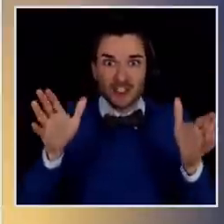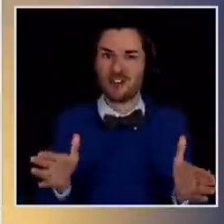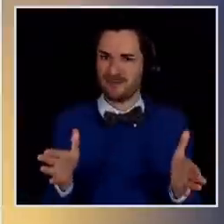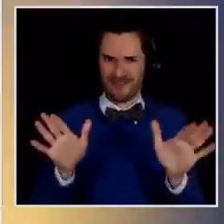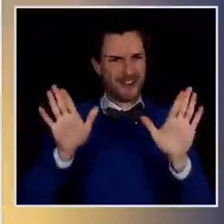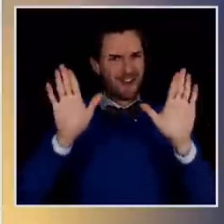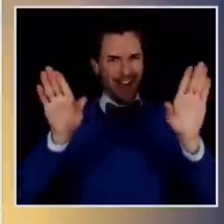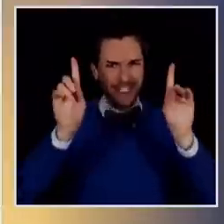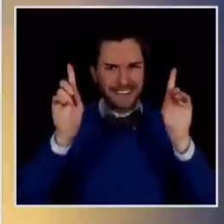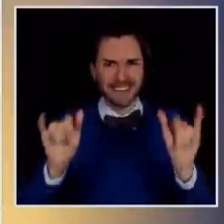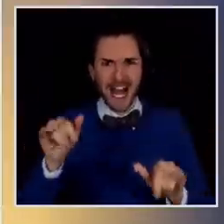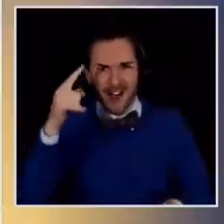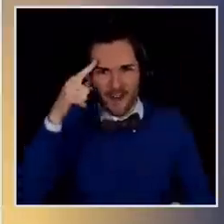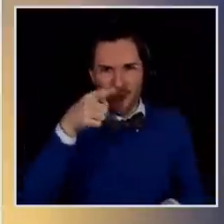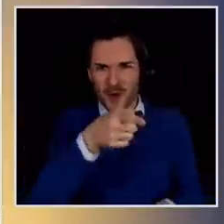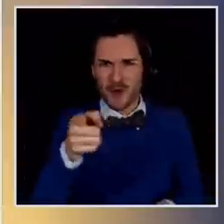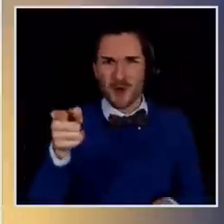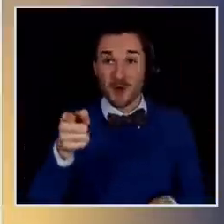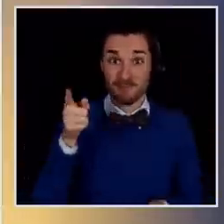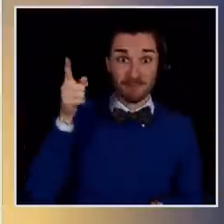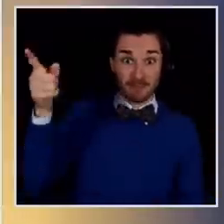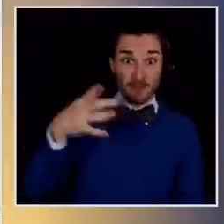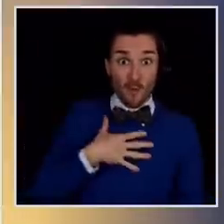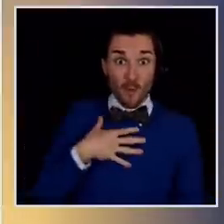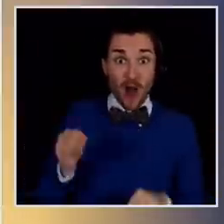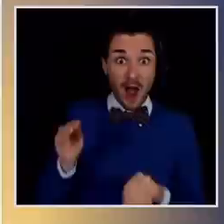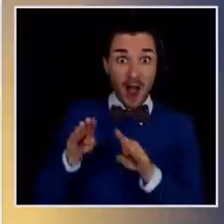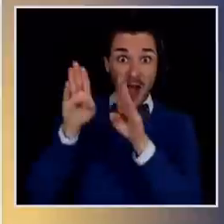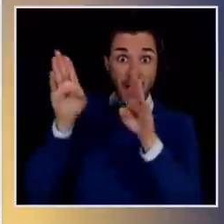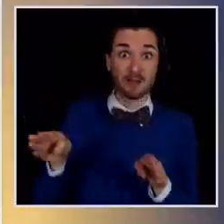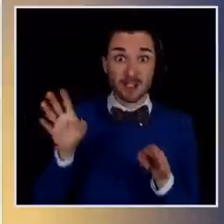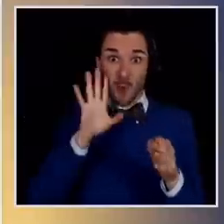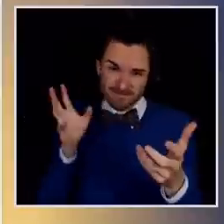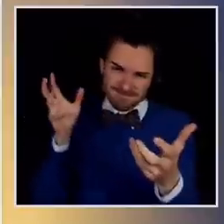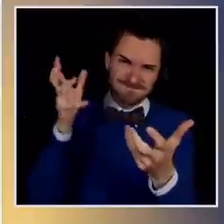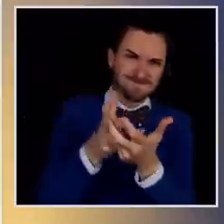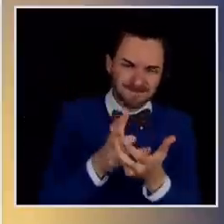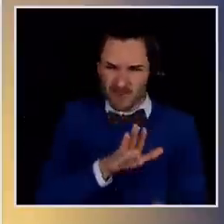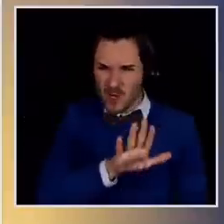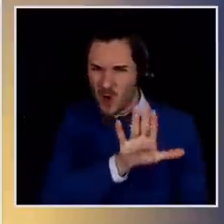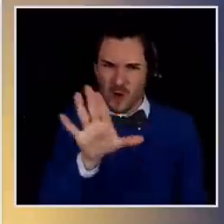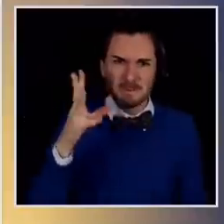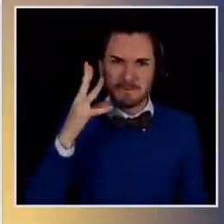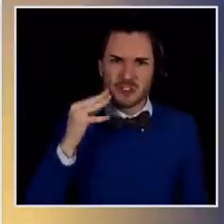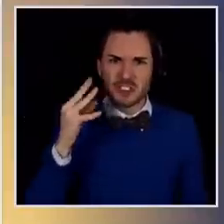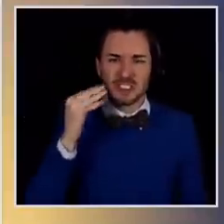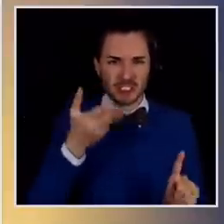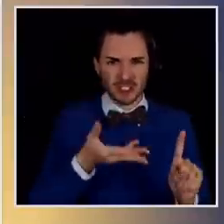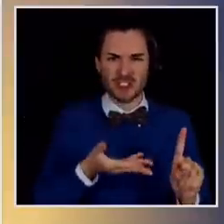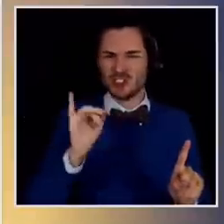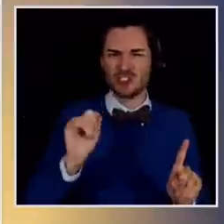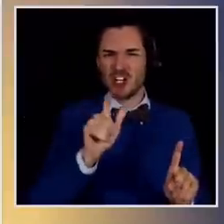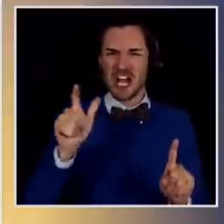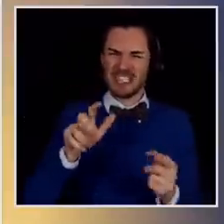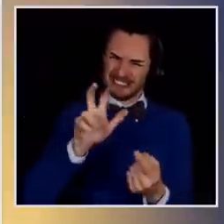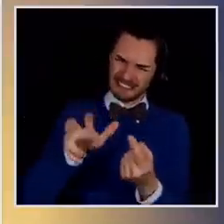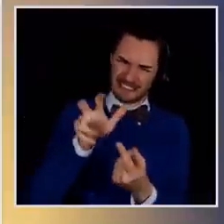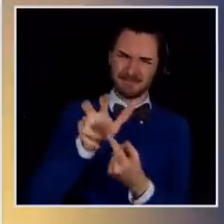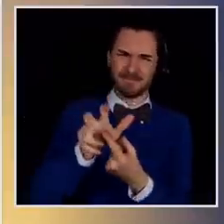You're going to have one of your own in the White House. And Jill's going to make a great first lady. I'm so proud